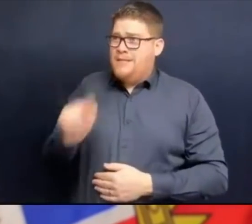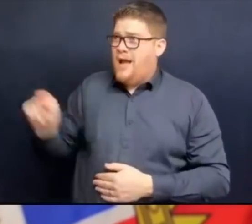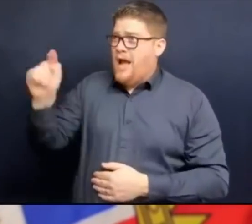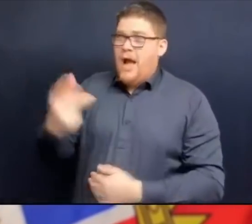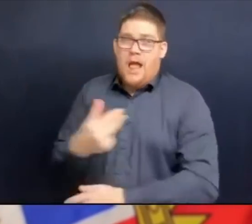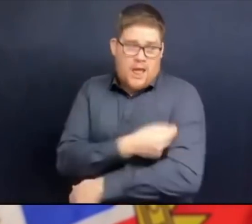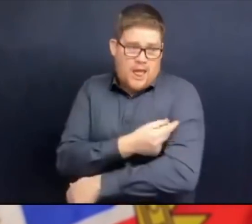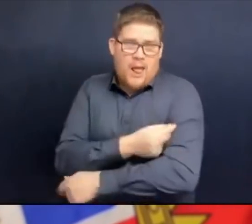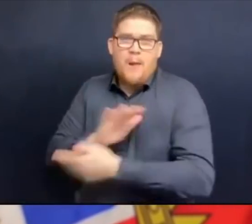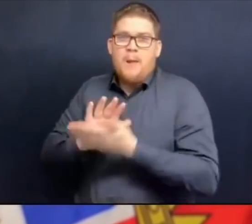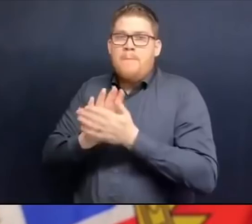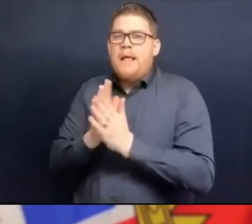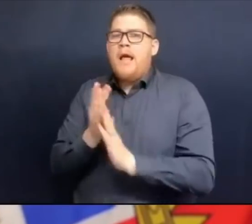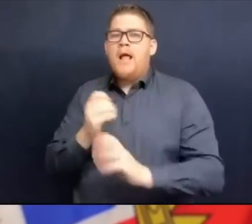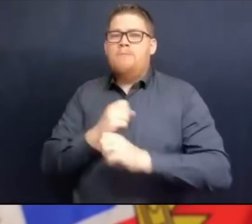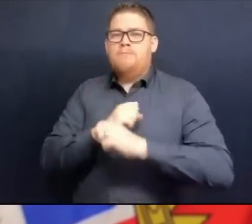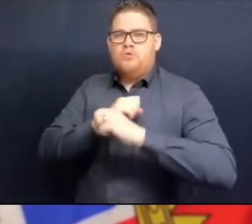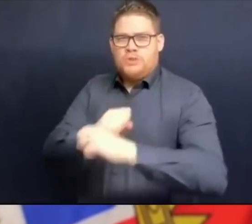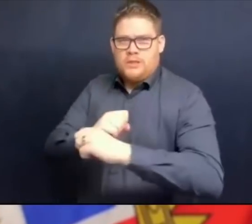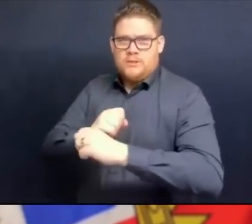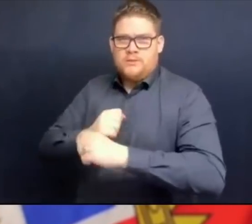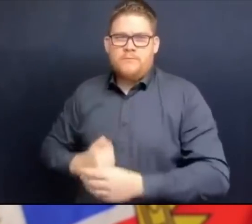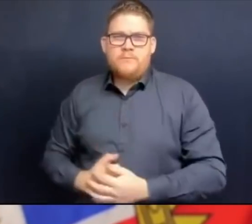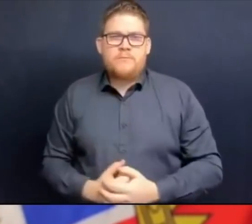to how we're managing in the weeks ahead.